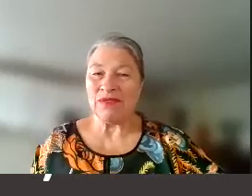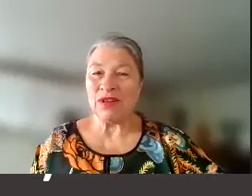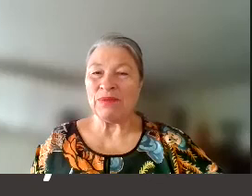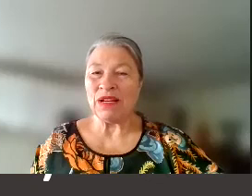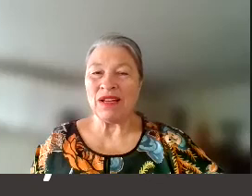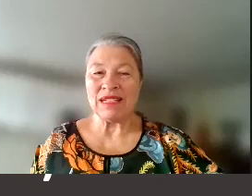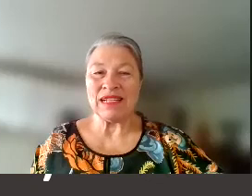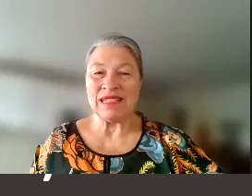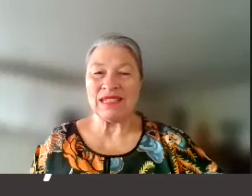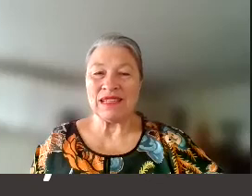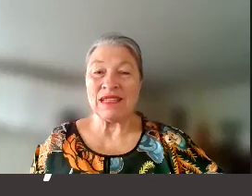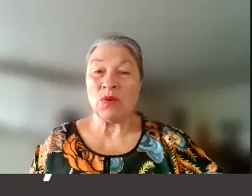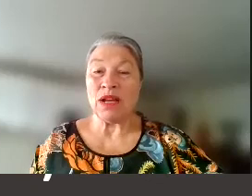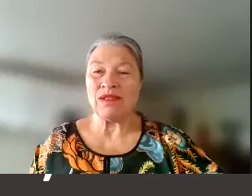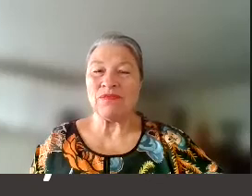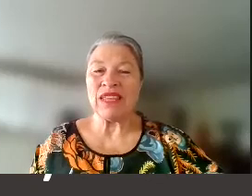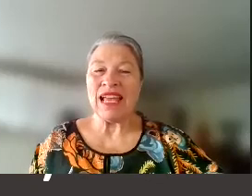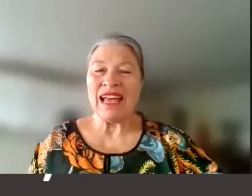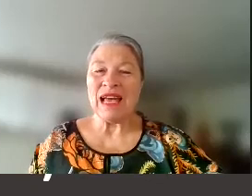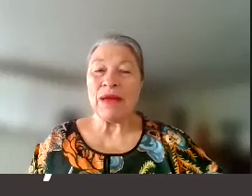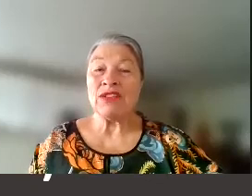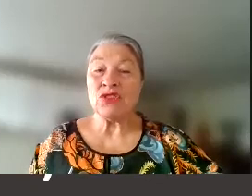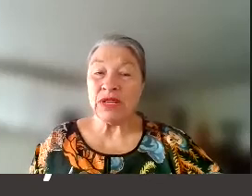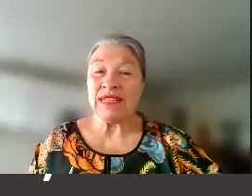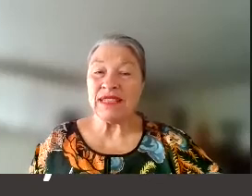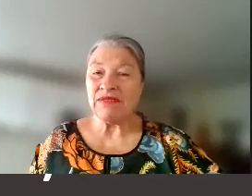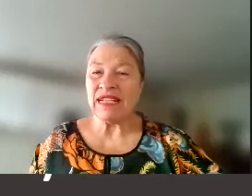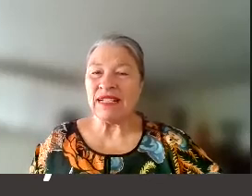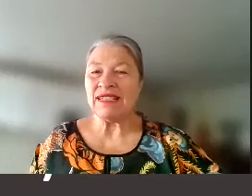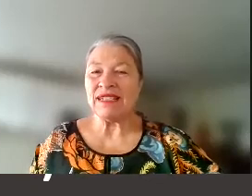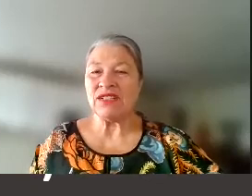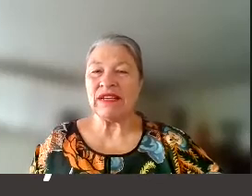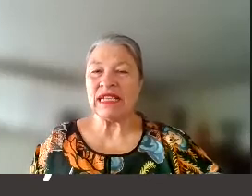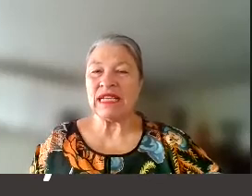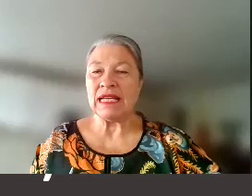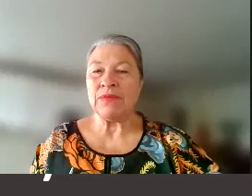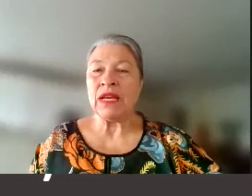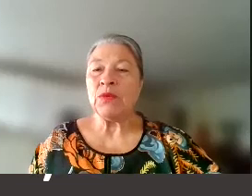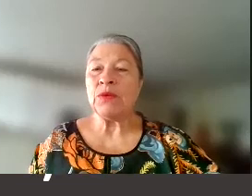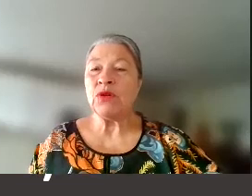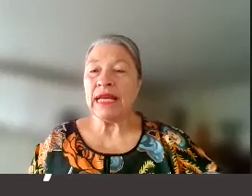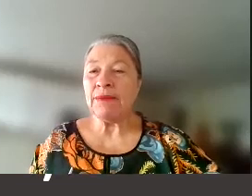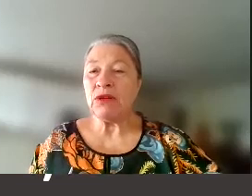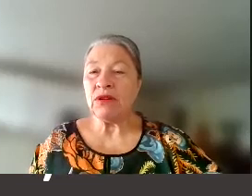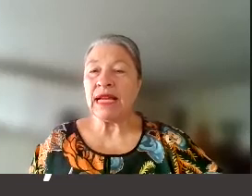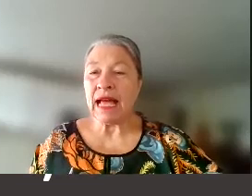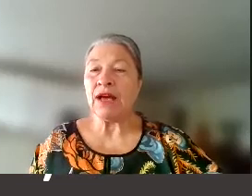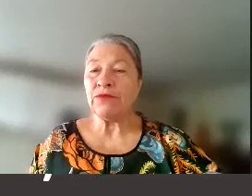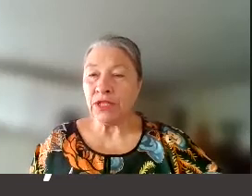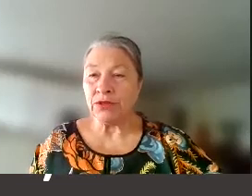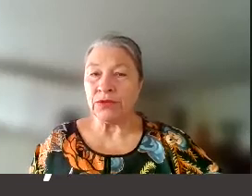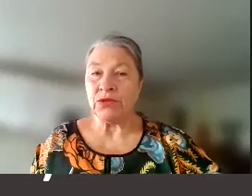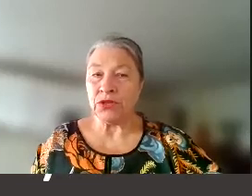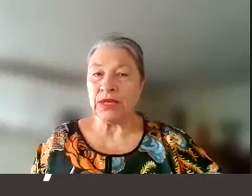people are very polite as well. Address the reader listener directly. We will keep looking